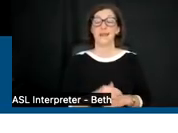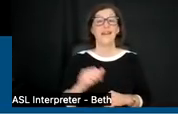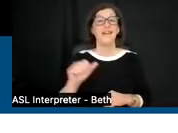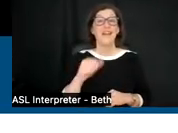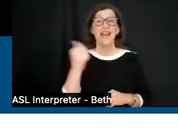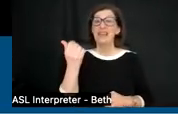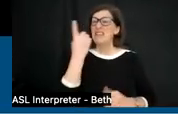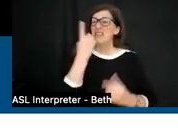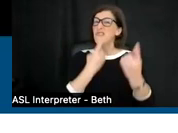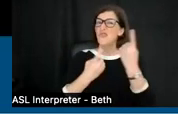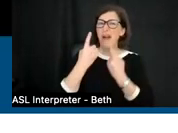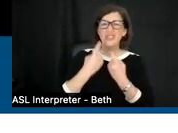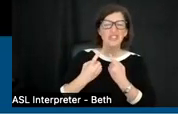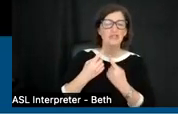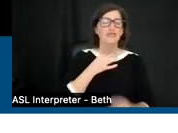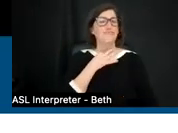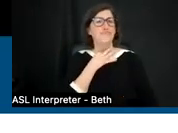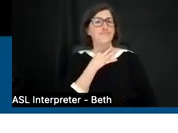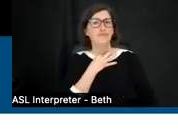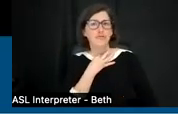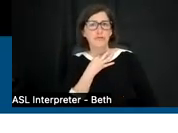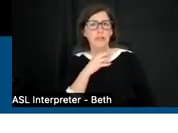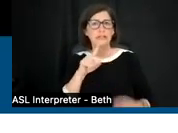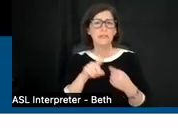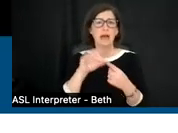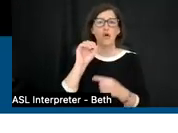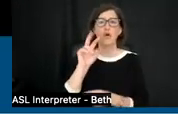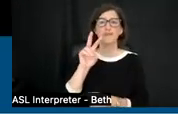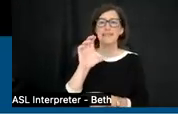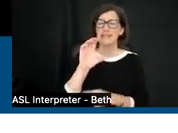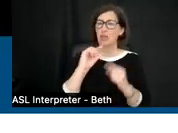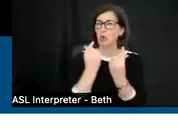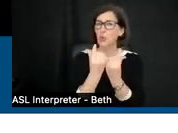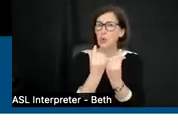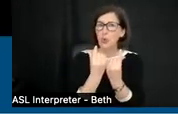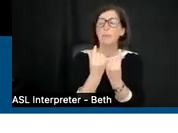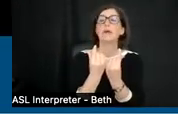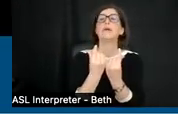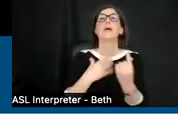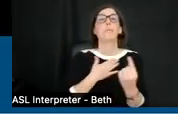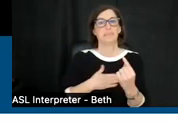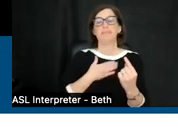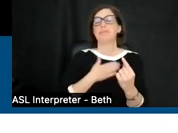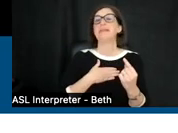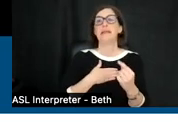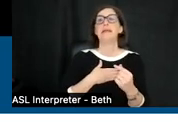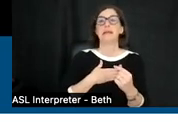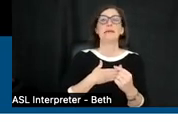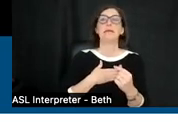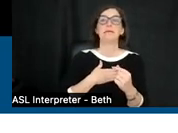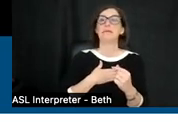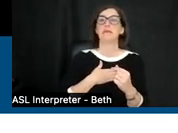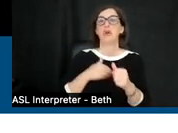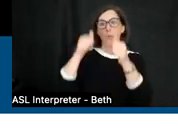you want to ask about the OVC task force, feel free to post it and we'll be